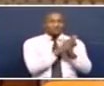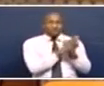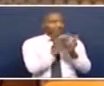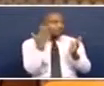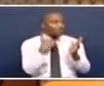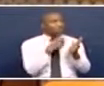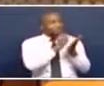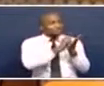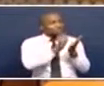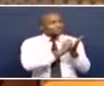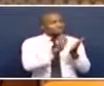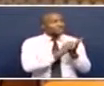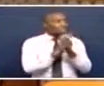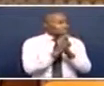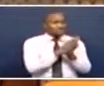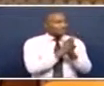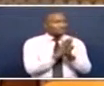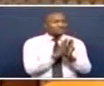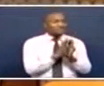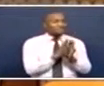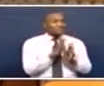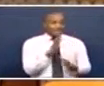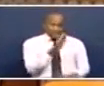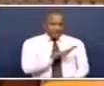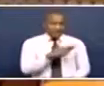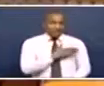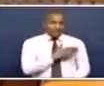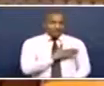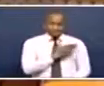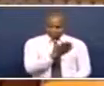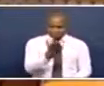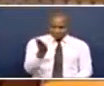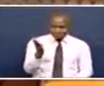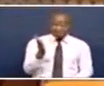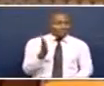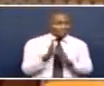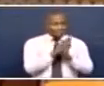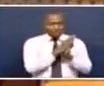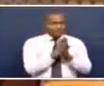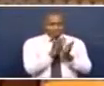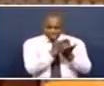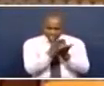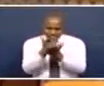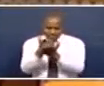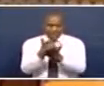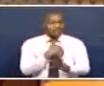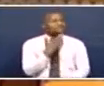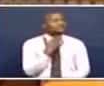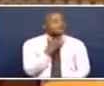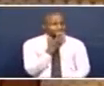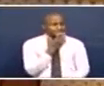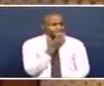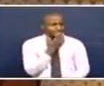to cover from this area, my area, her area, and you know, all the areas. Yes. And I really wanted to be part of